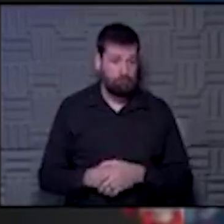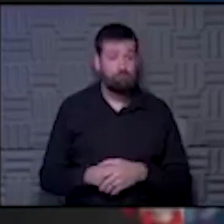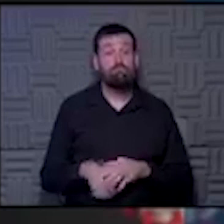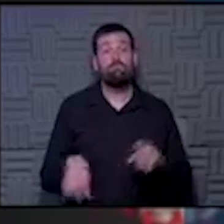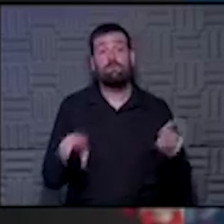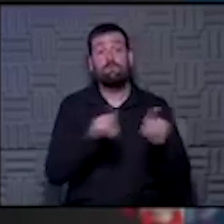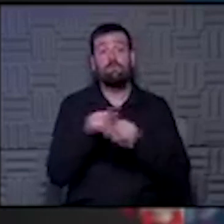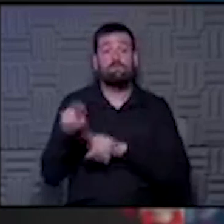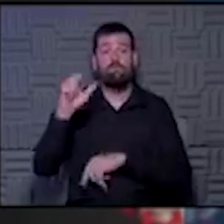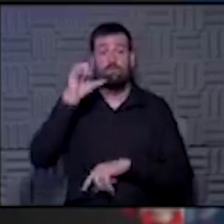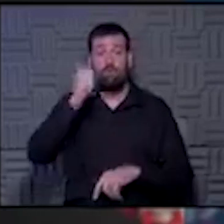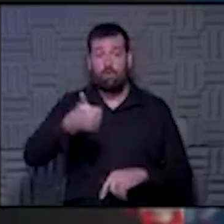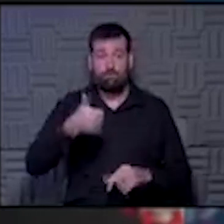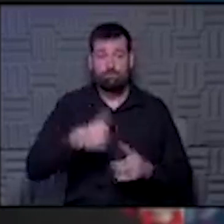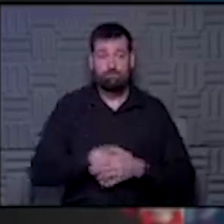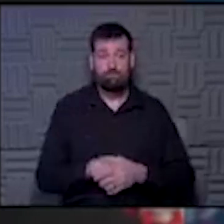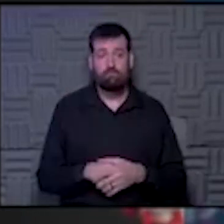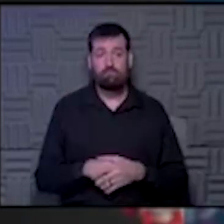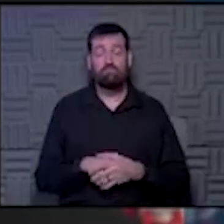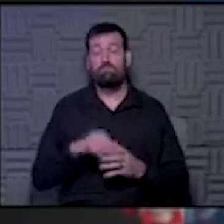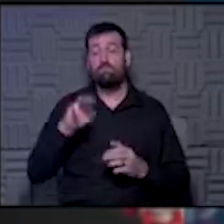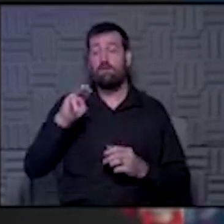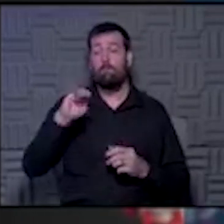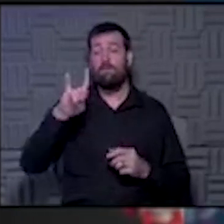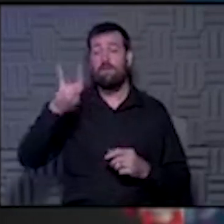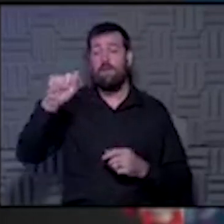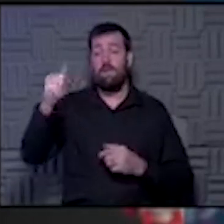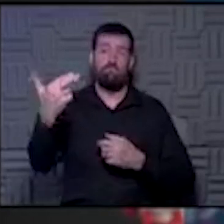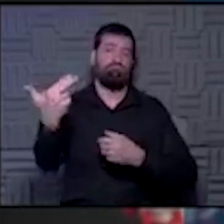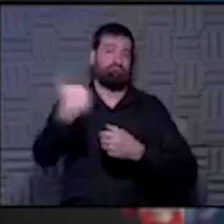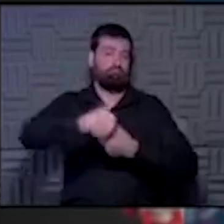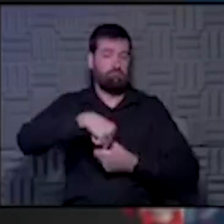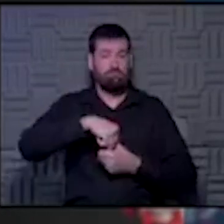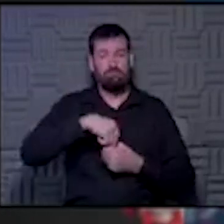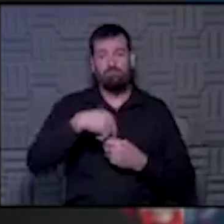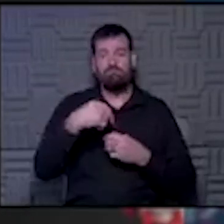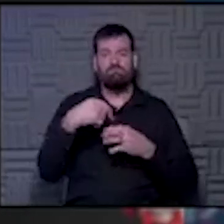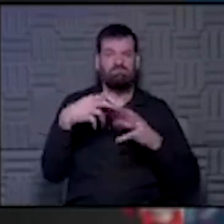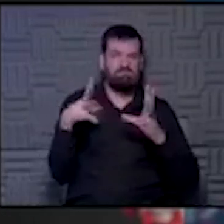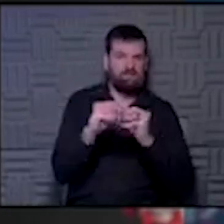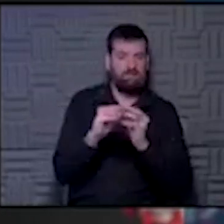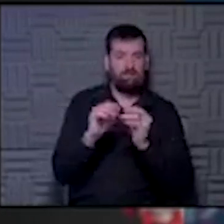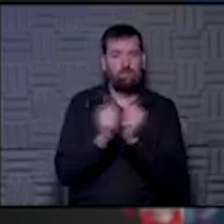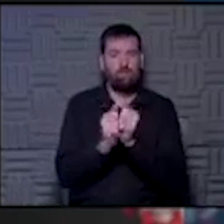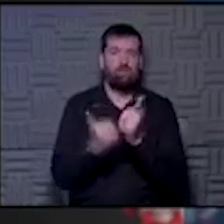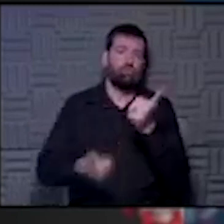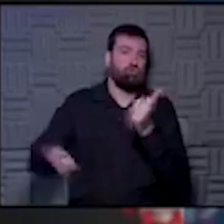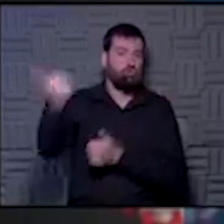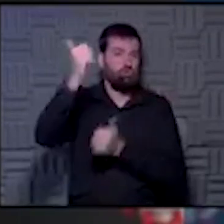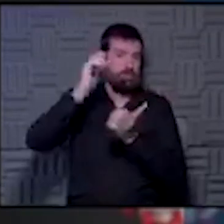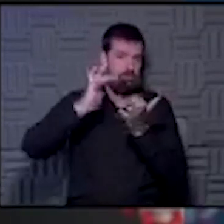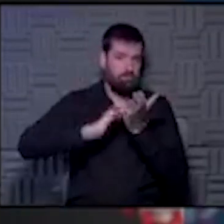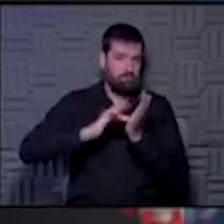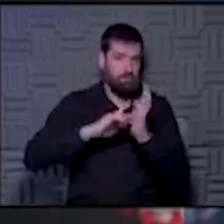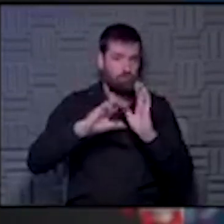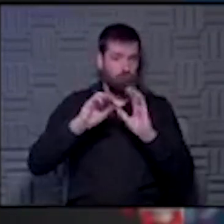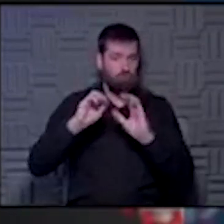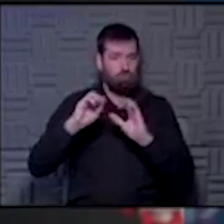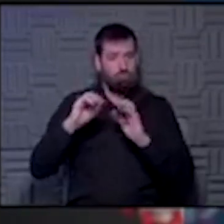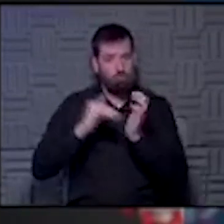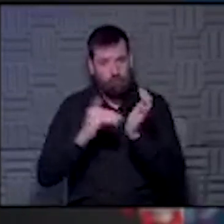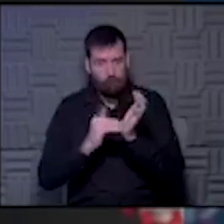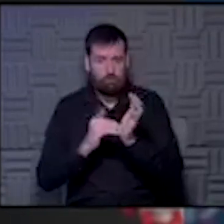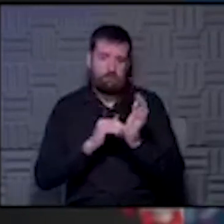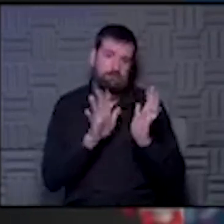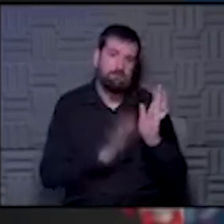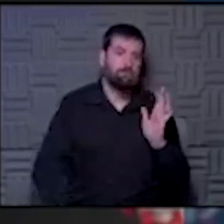Also tomorrow, media are invited to a debrief and news conference with chief medical officers from across the metropolitan